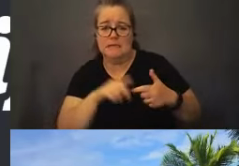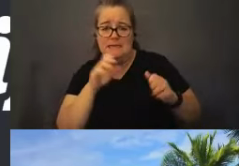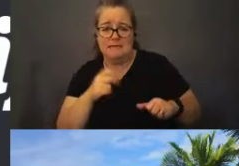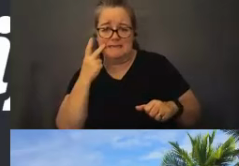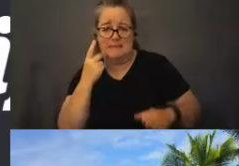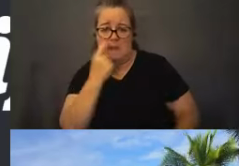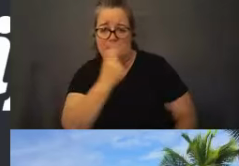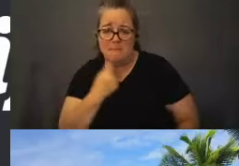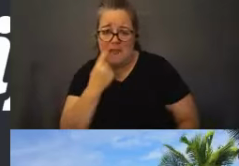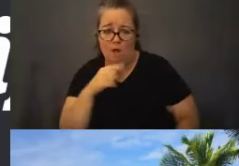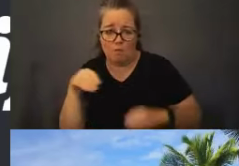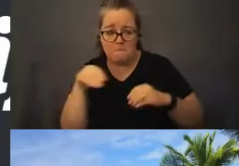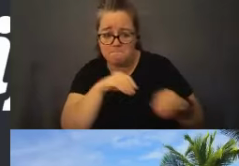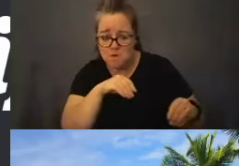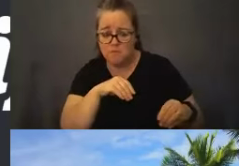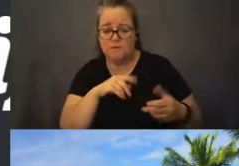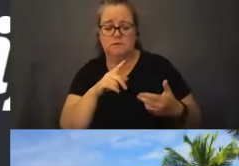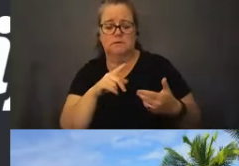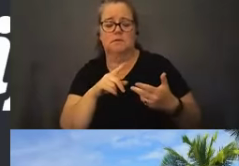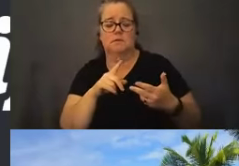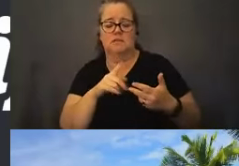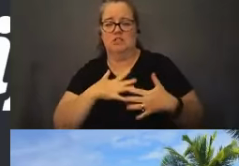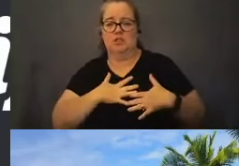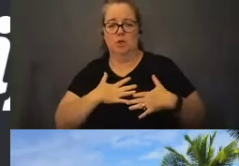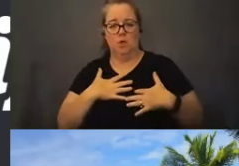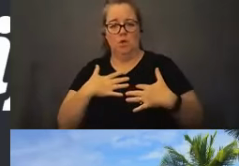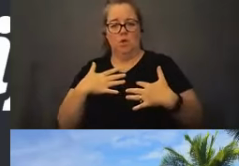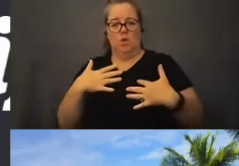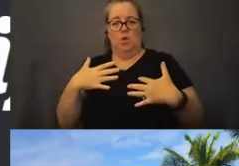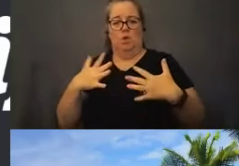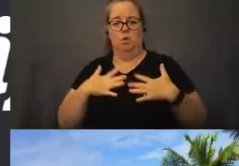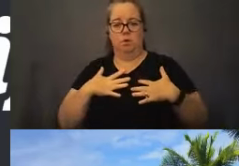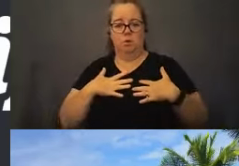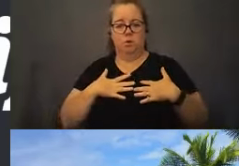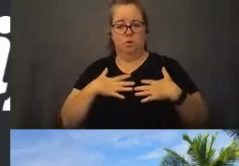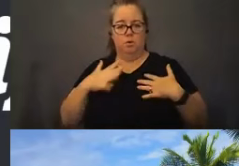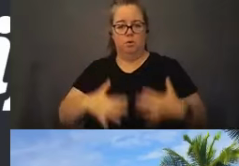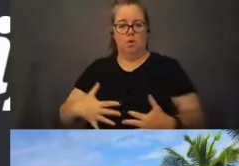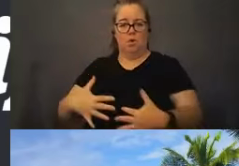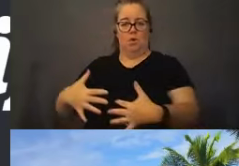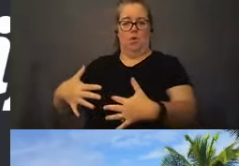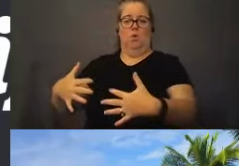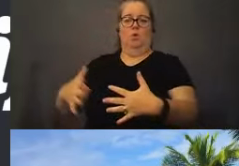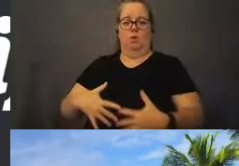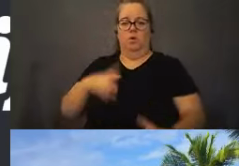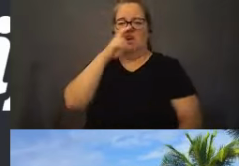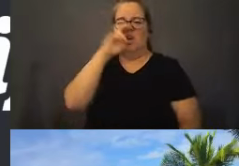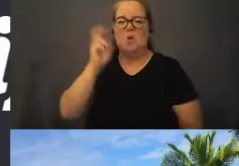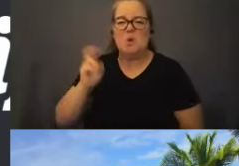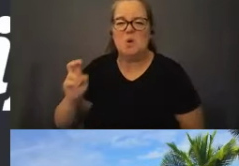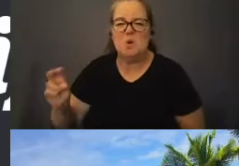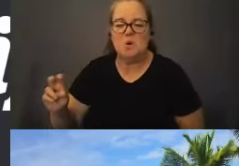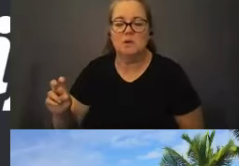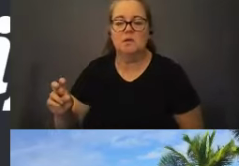mouth moving? Is their chest moving? Is their stomach moving? Are they snoring? You